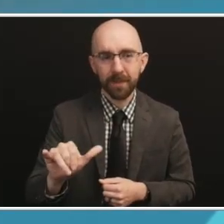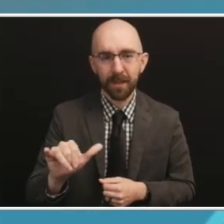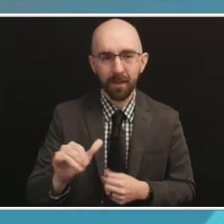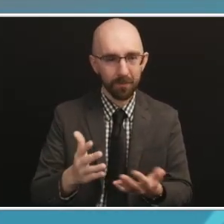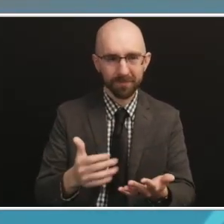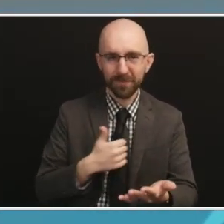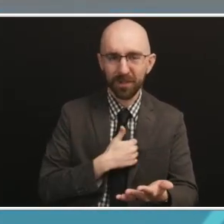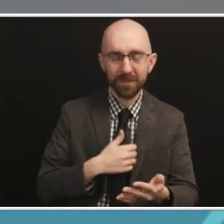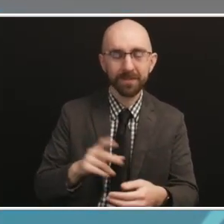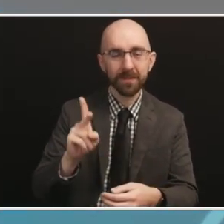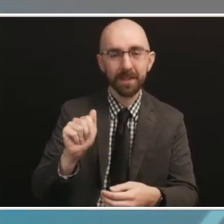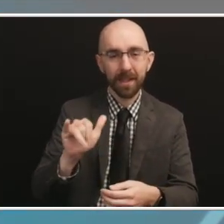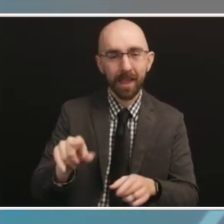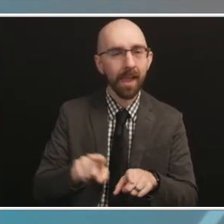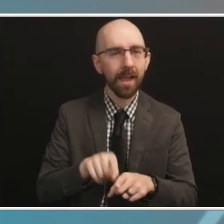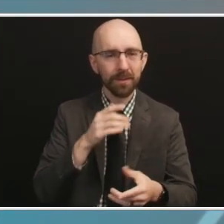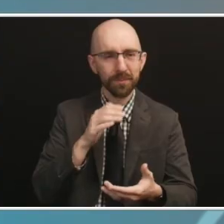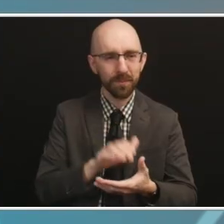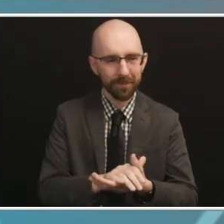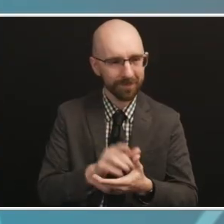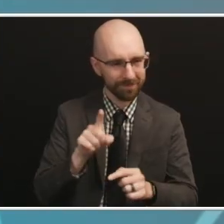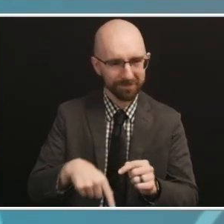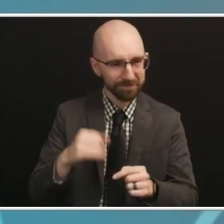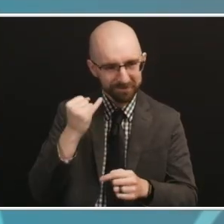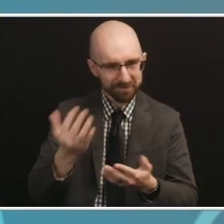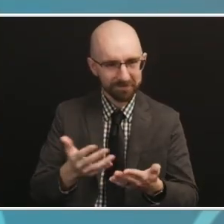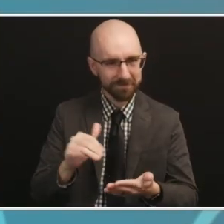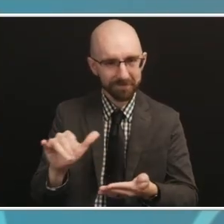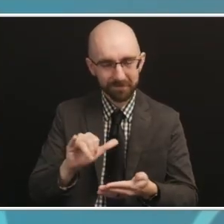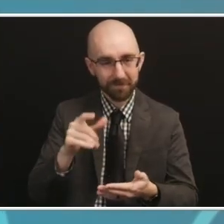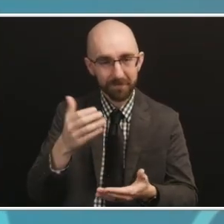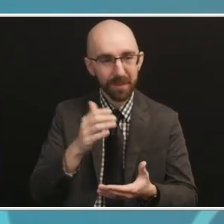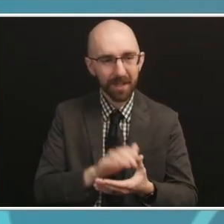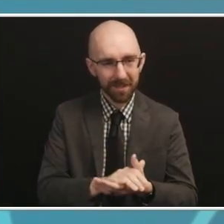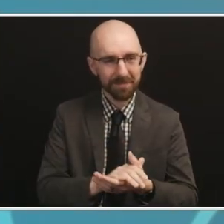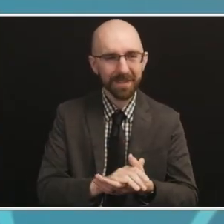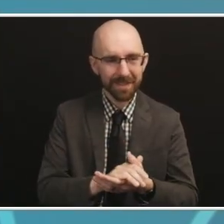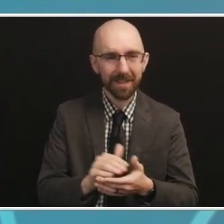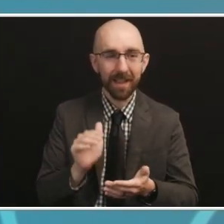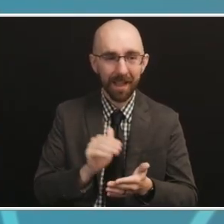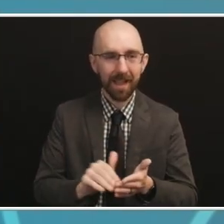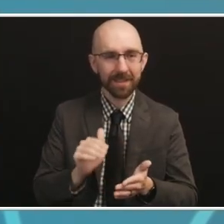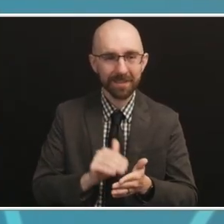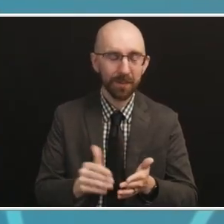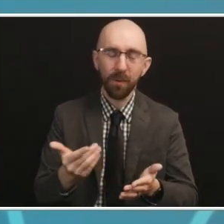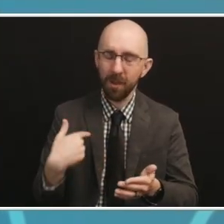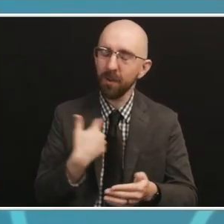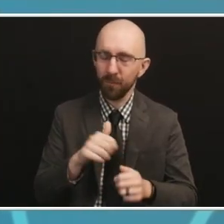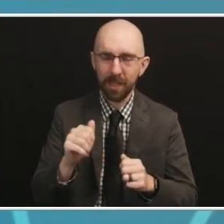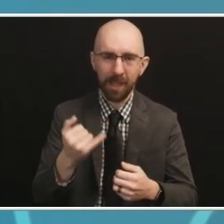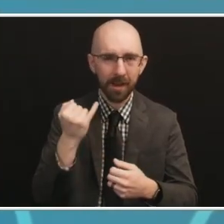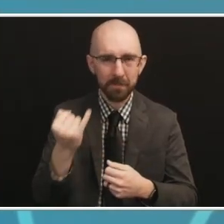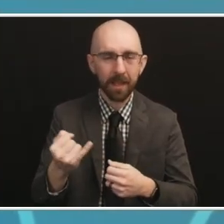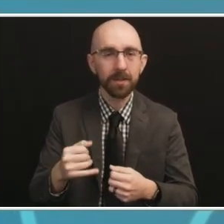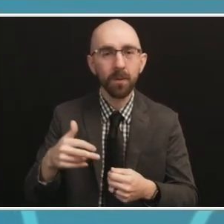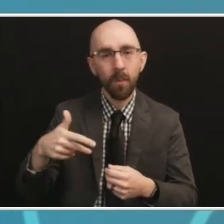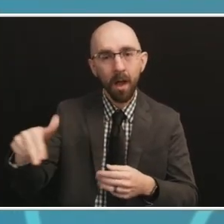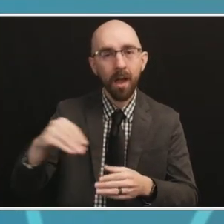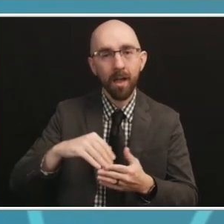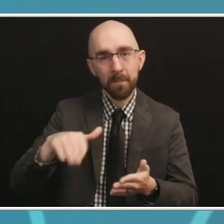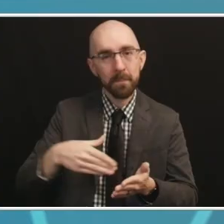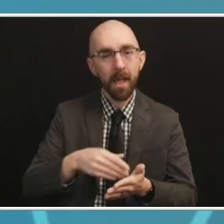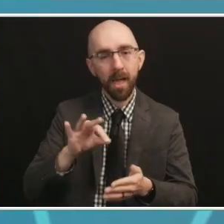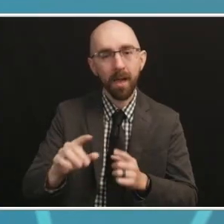Kay, as a wife, I can't imagine what it's like to have your husband constantly, well, we all can imagine, walking away in the middle of a